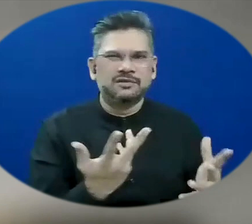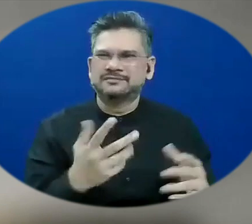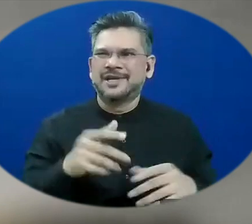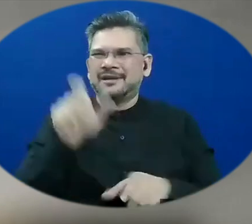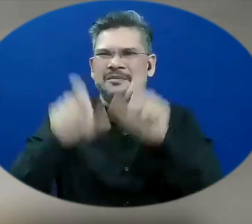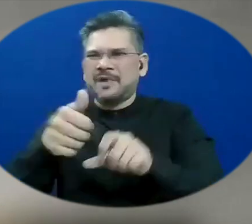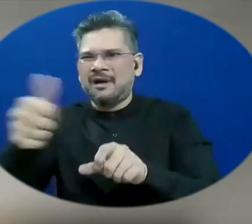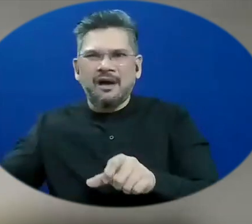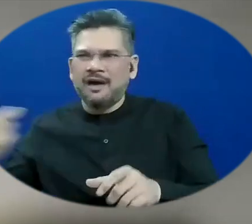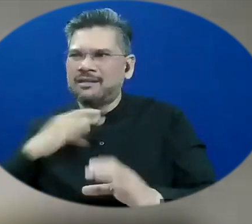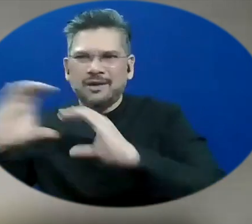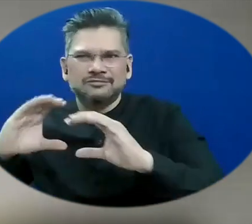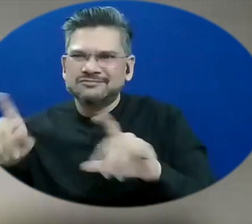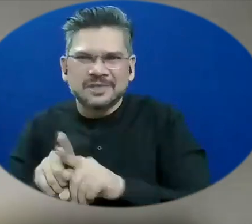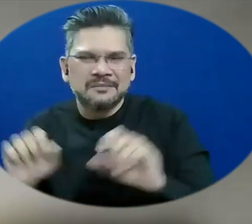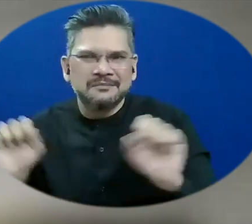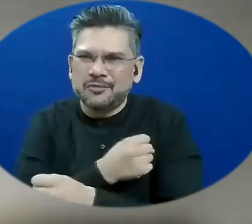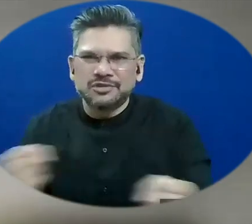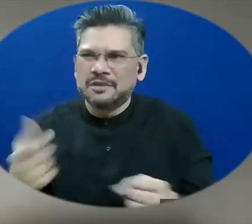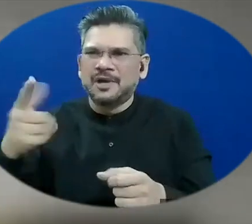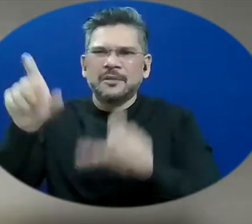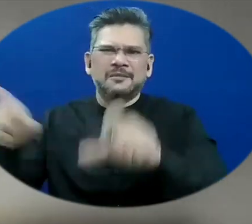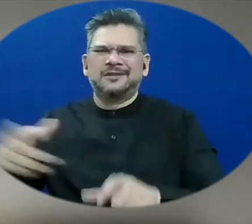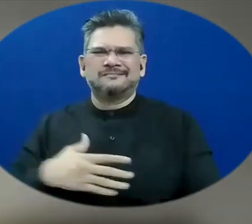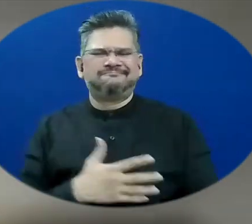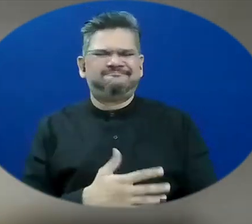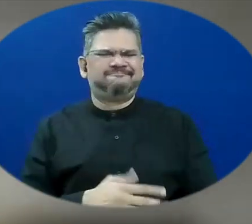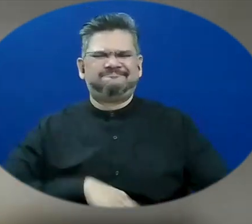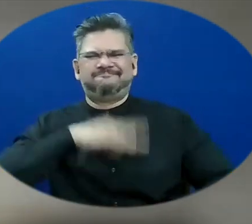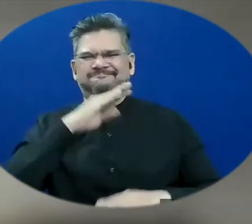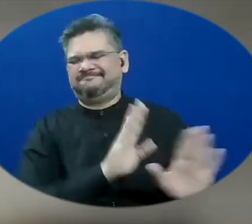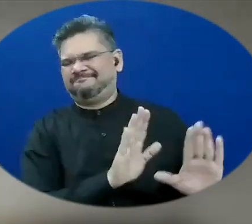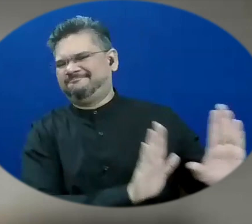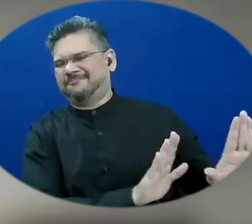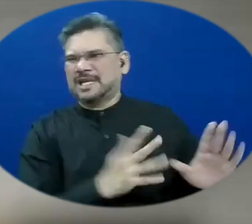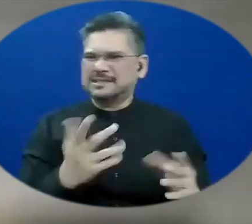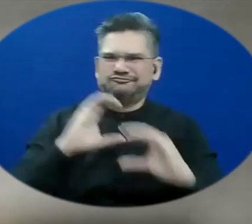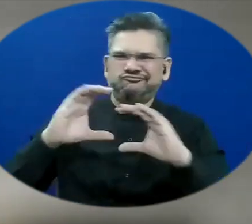talk about it. But I'm caught in that situation. I'll just give an example just to make sure that it makes sense, right? So